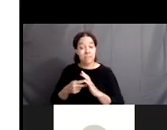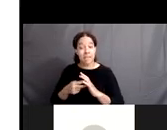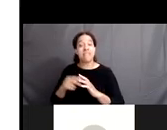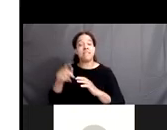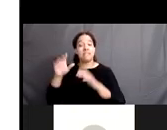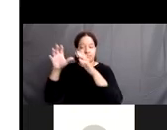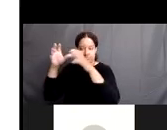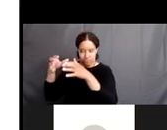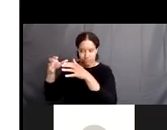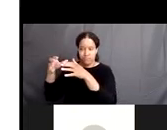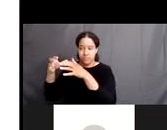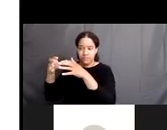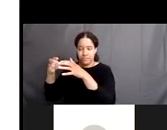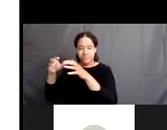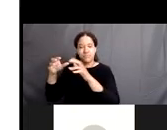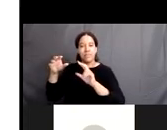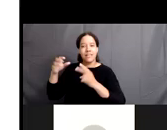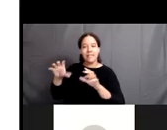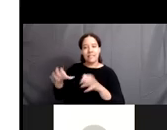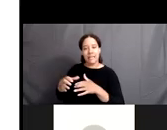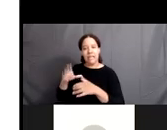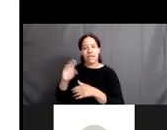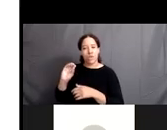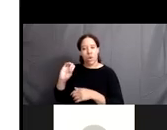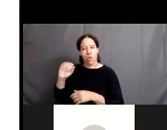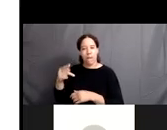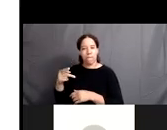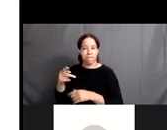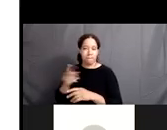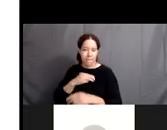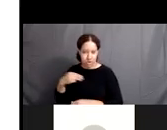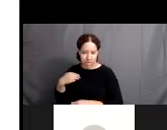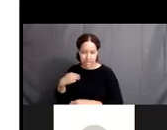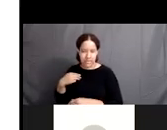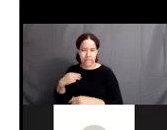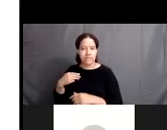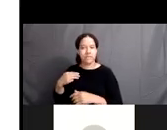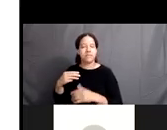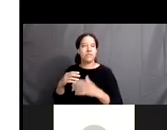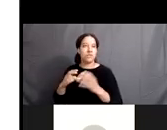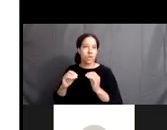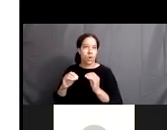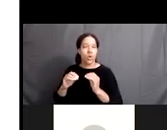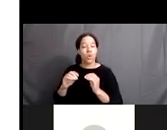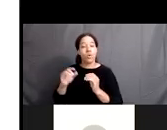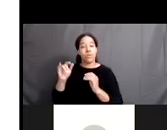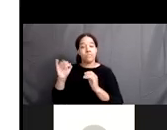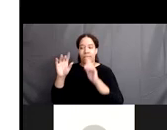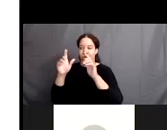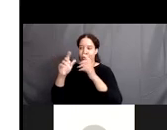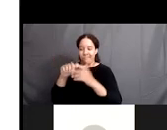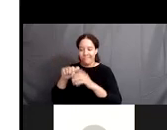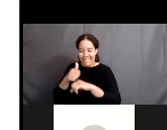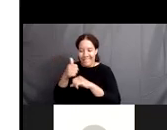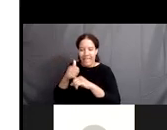the business. And what that means is that they're bringing people together under an umbrella to help get their needs met and to answer questions, and to